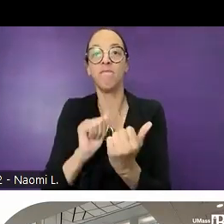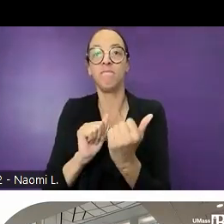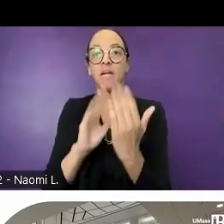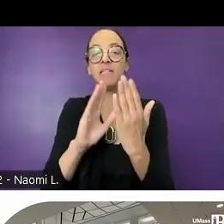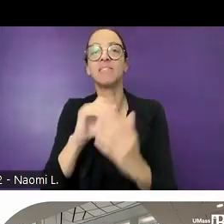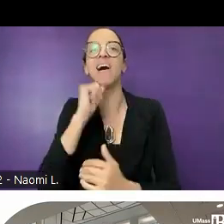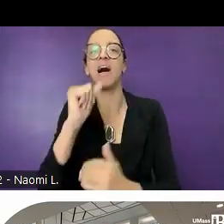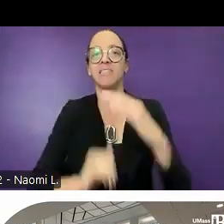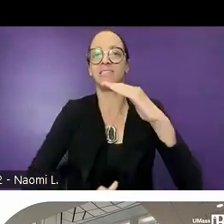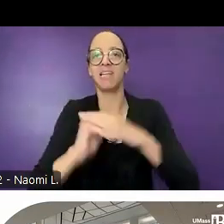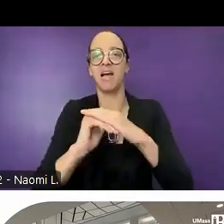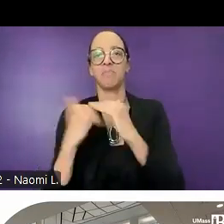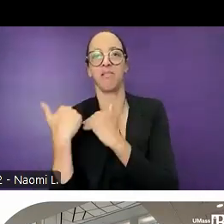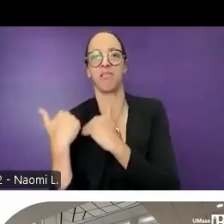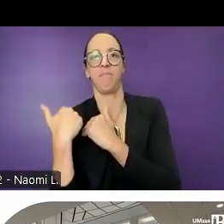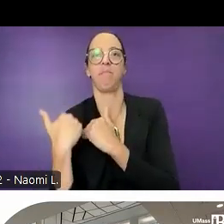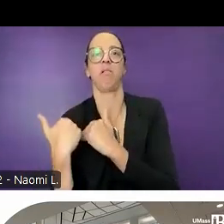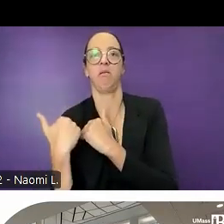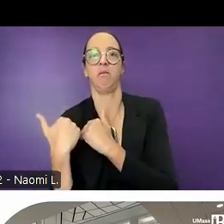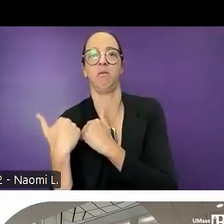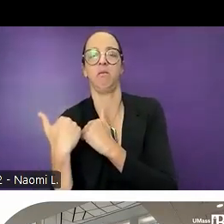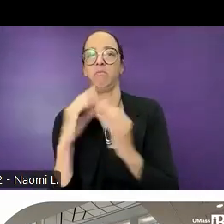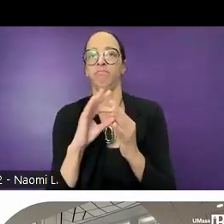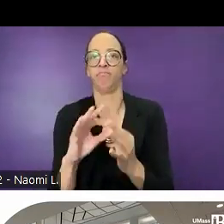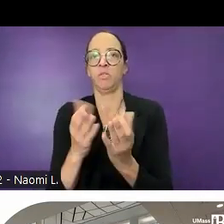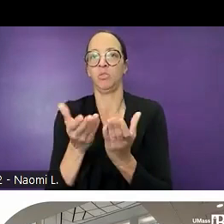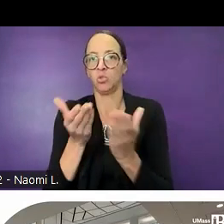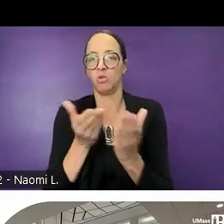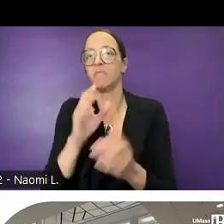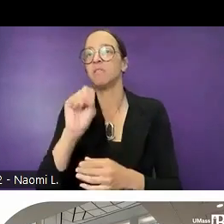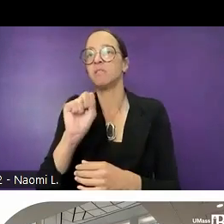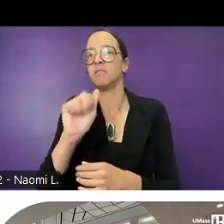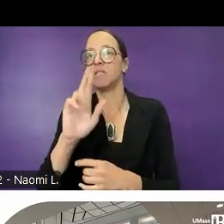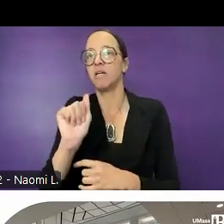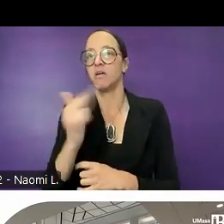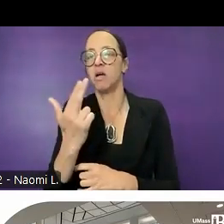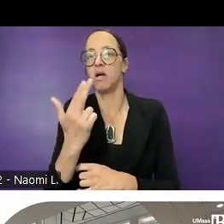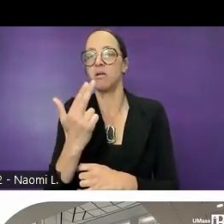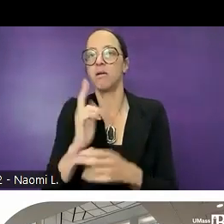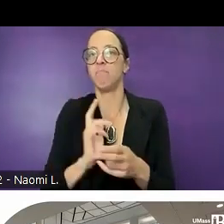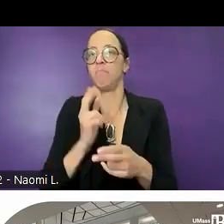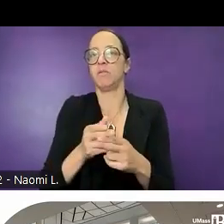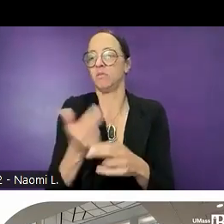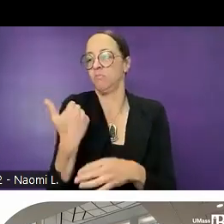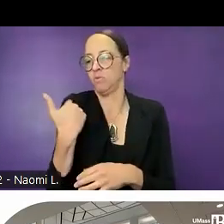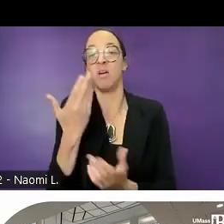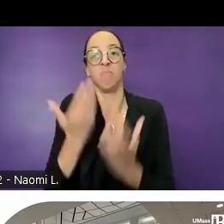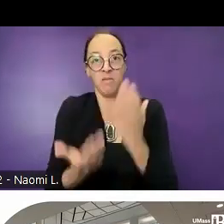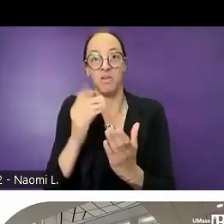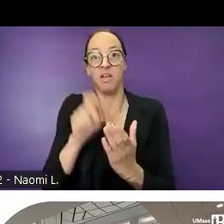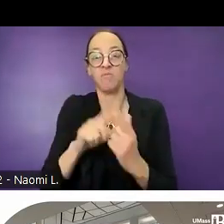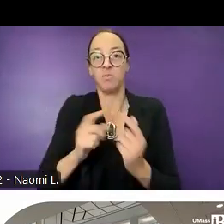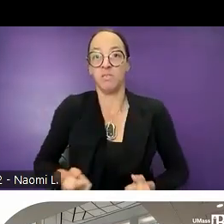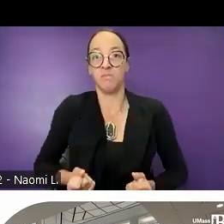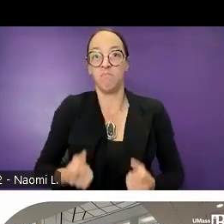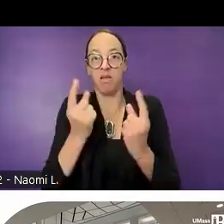Sarah referred to this in another way as saying they may need to spend all of their income and savings down until they